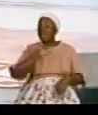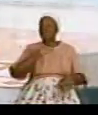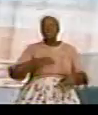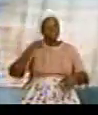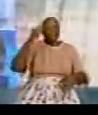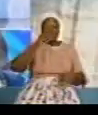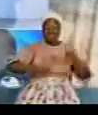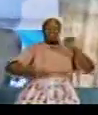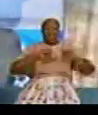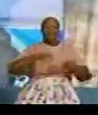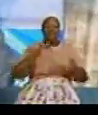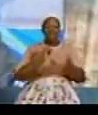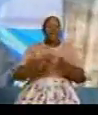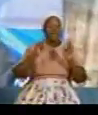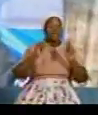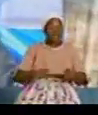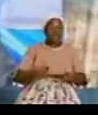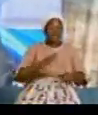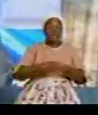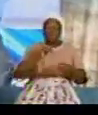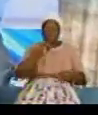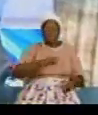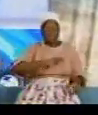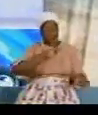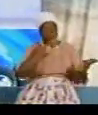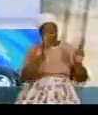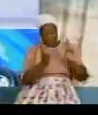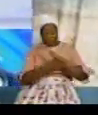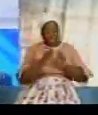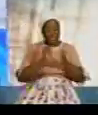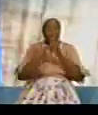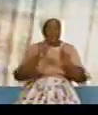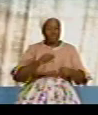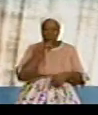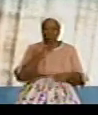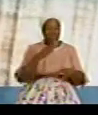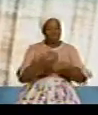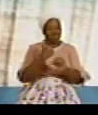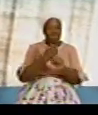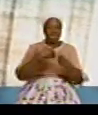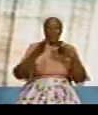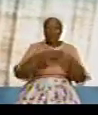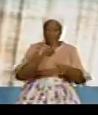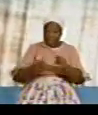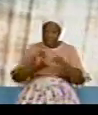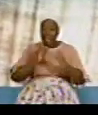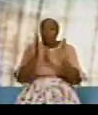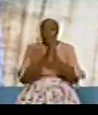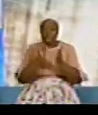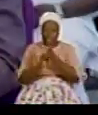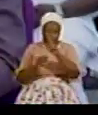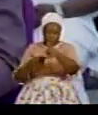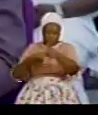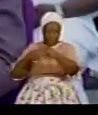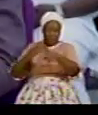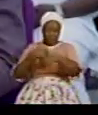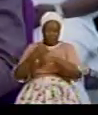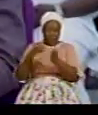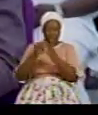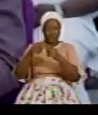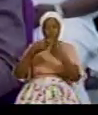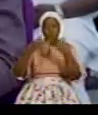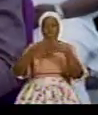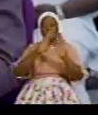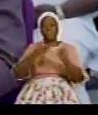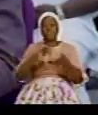that preacher does not repent, whether he will get to heaven. I pray we'll all get to heaven. Look at